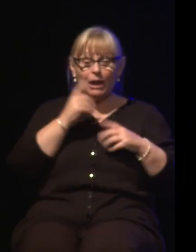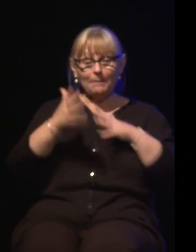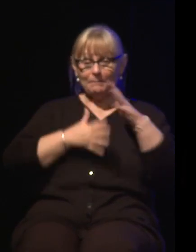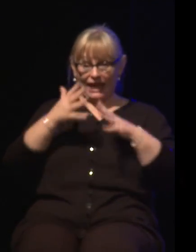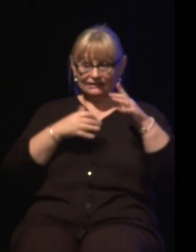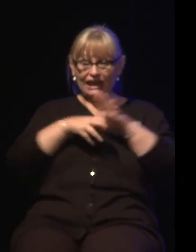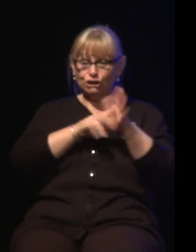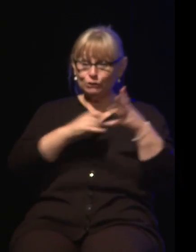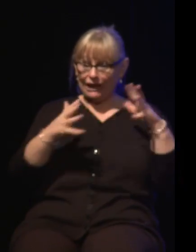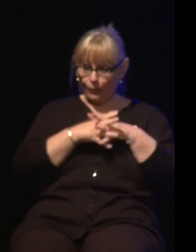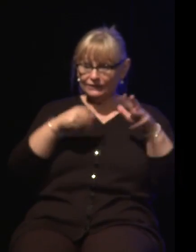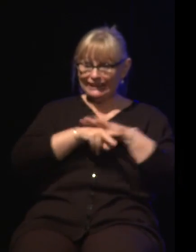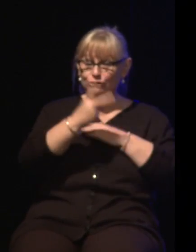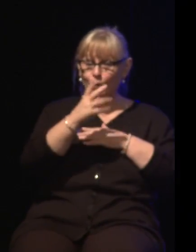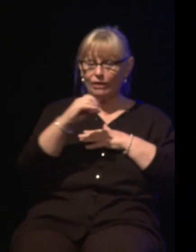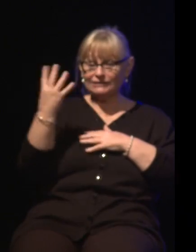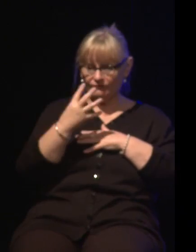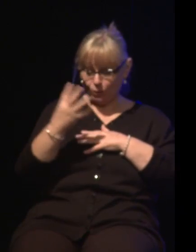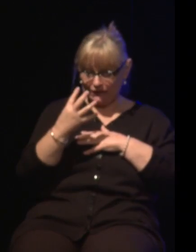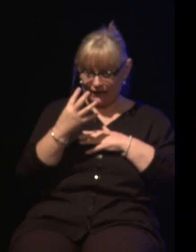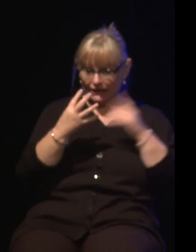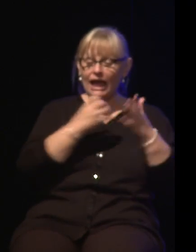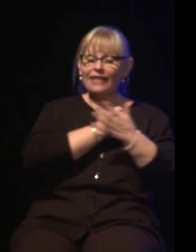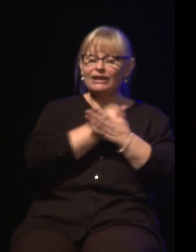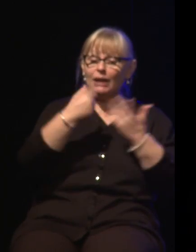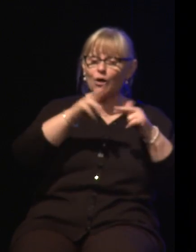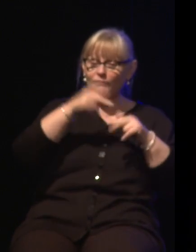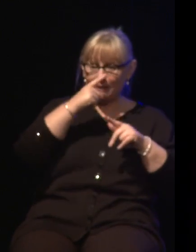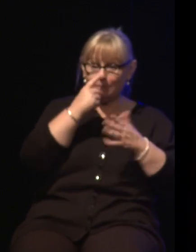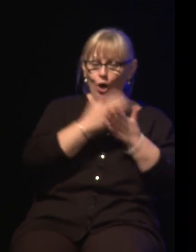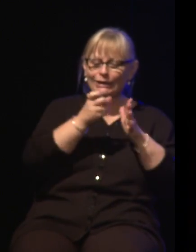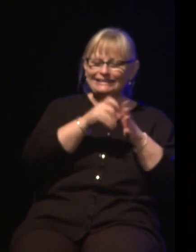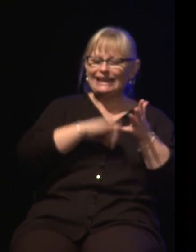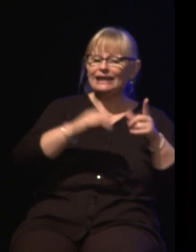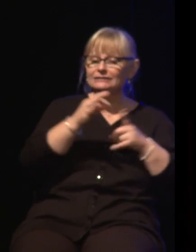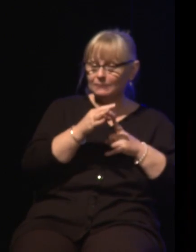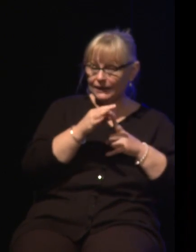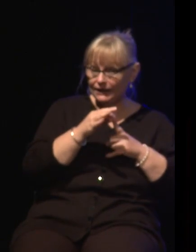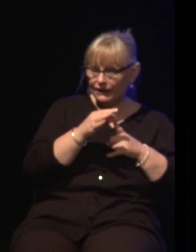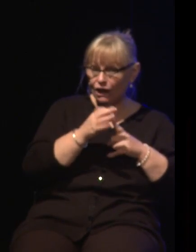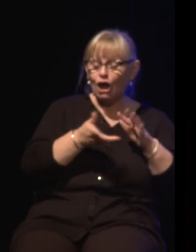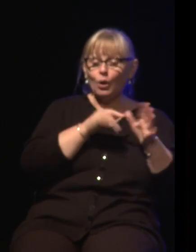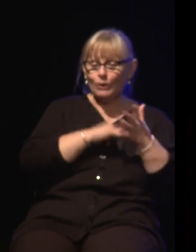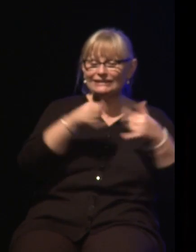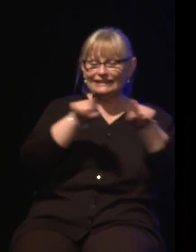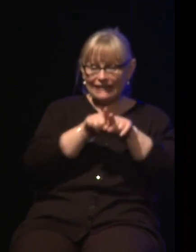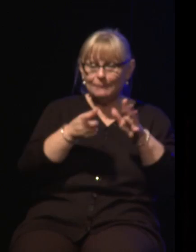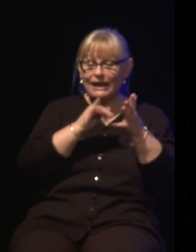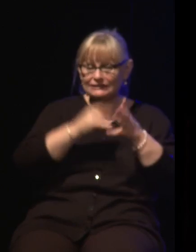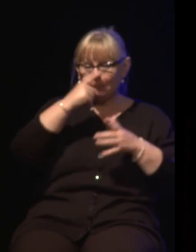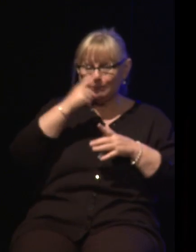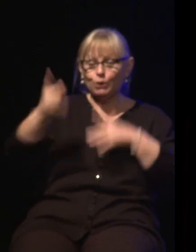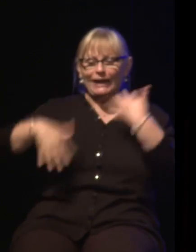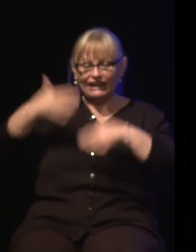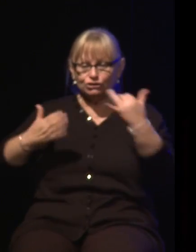New South Wales in 2014, the number of people who were on a disability support pension was nearly the same as the number of people injured